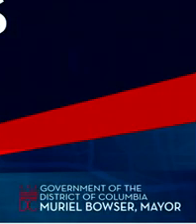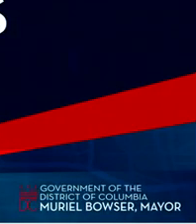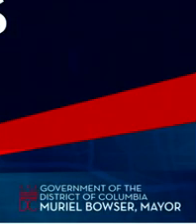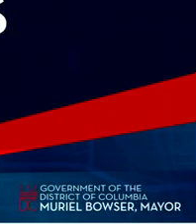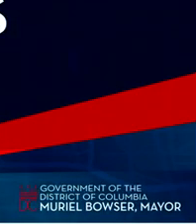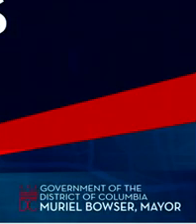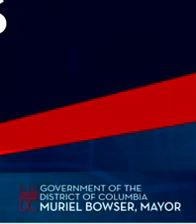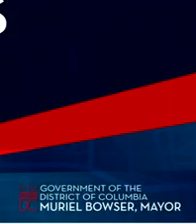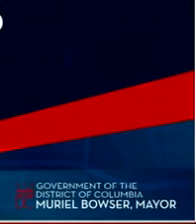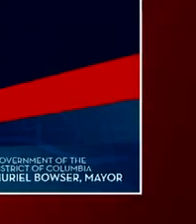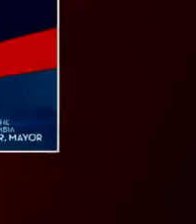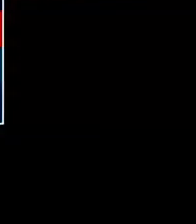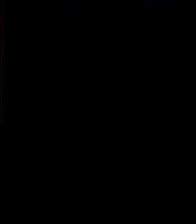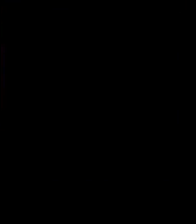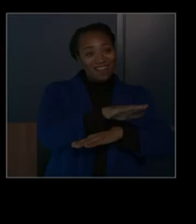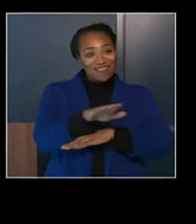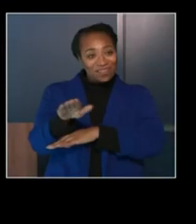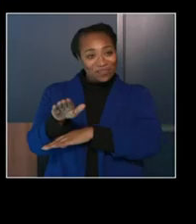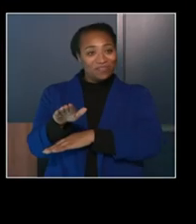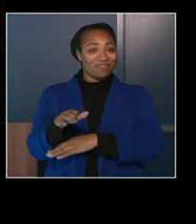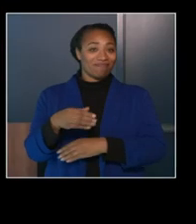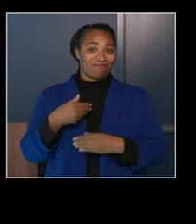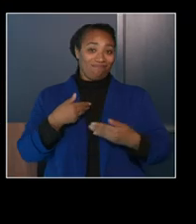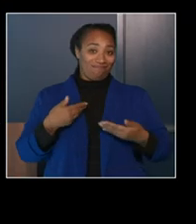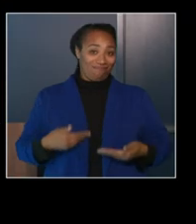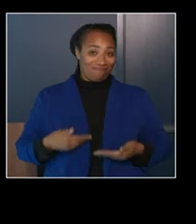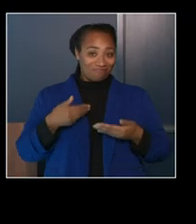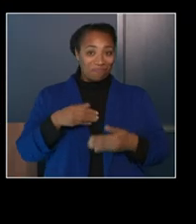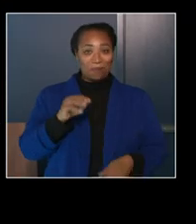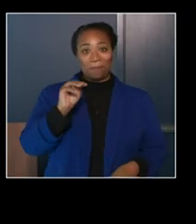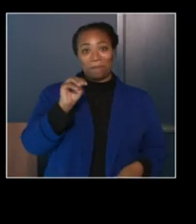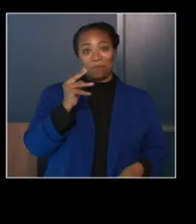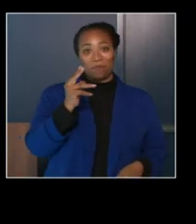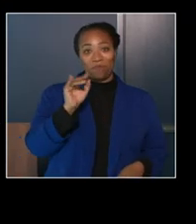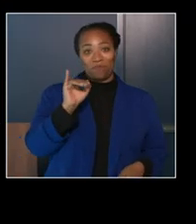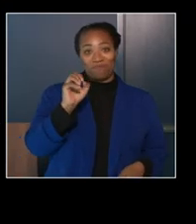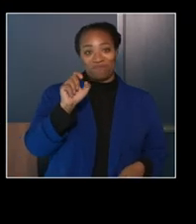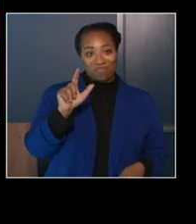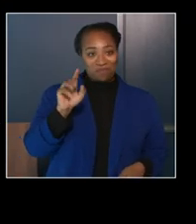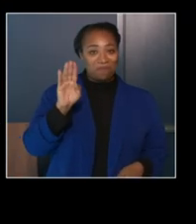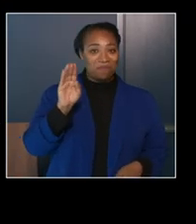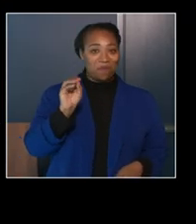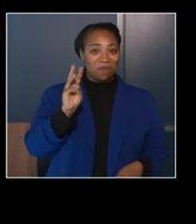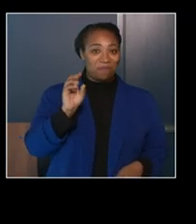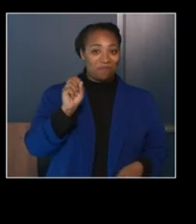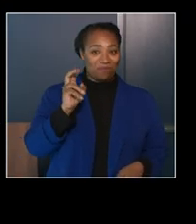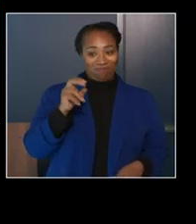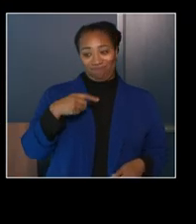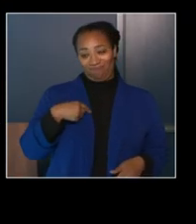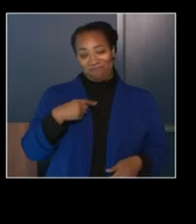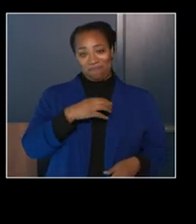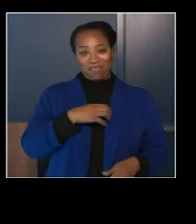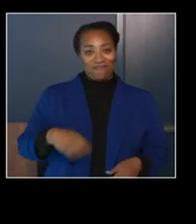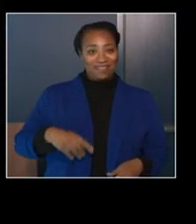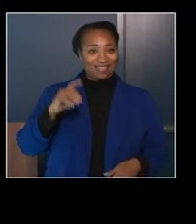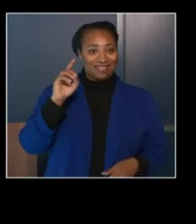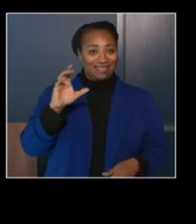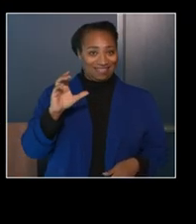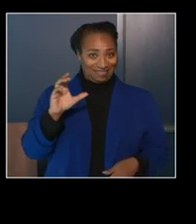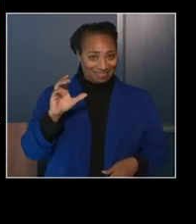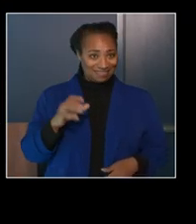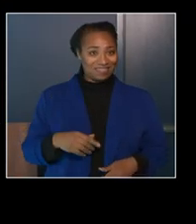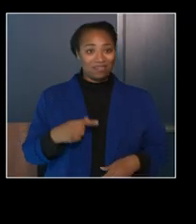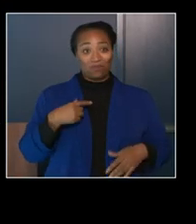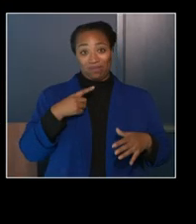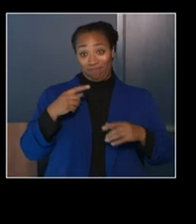Good afternoon. I'm Muriel Bowser. I'm the mayor of Washington, D.C. I'm joined by members of my administration.